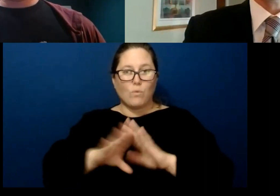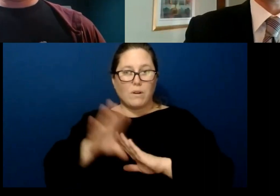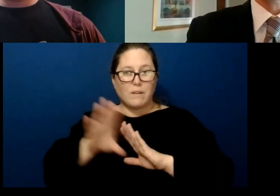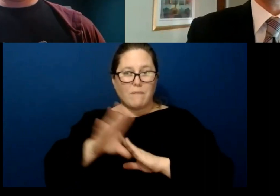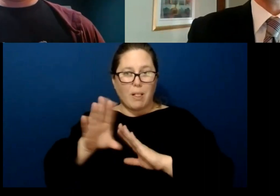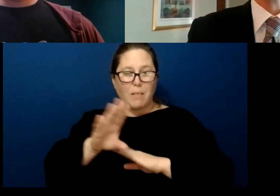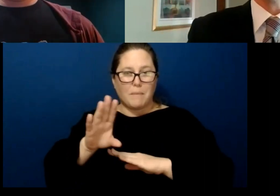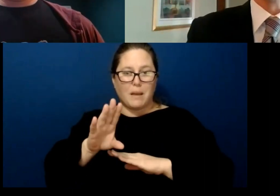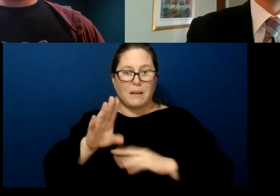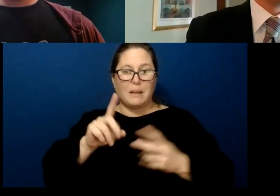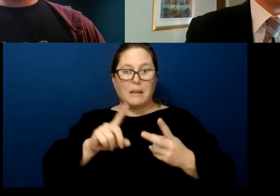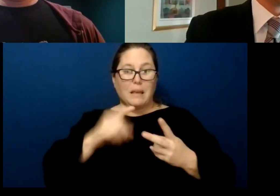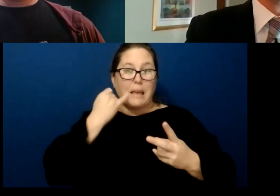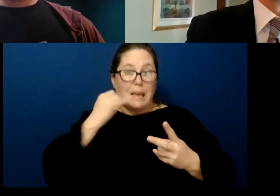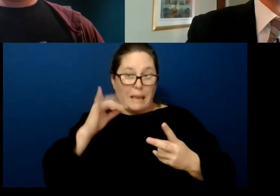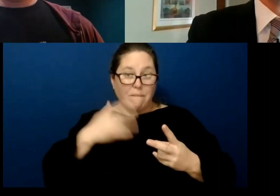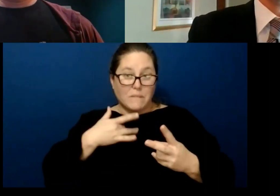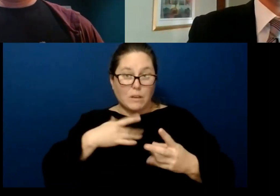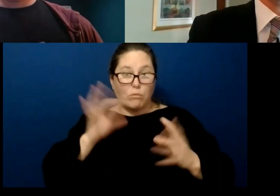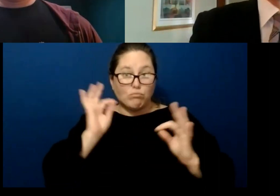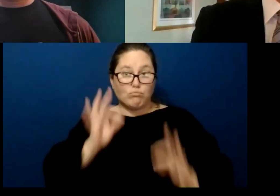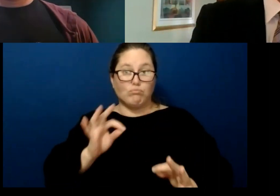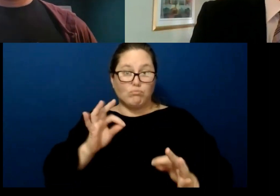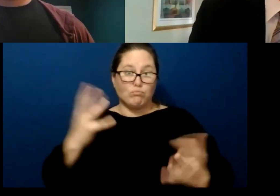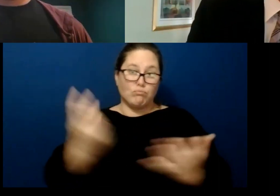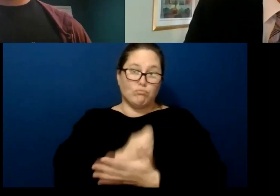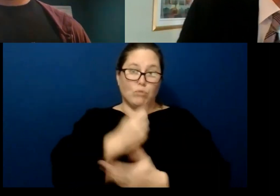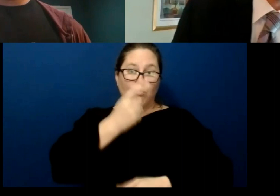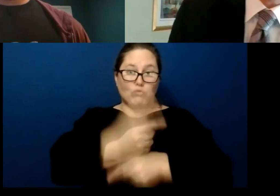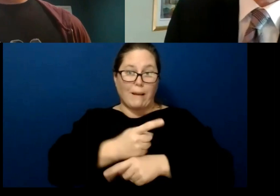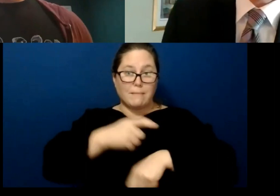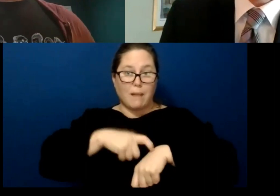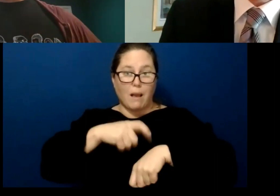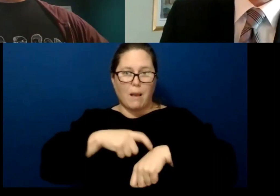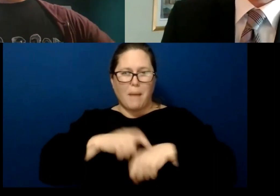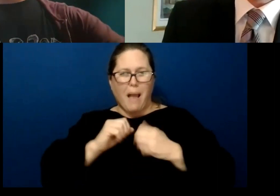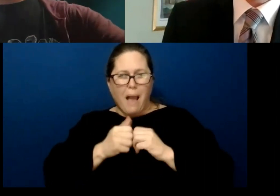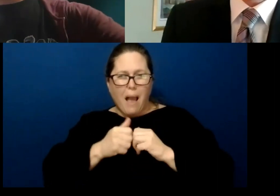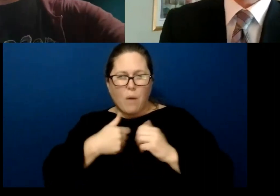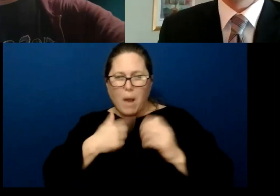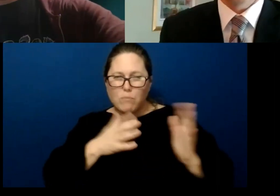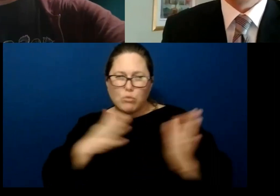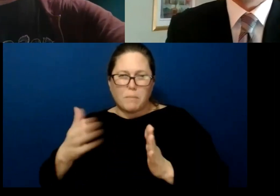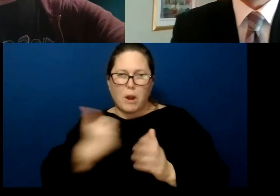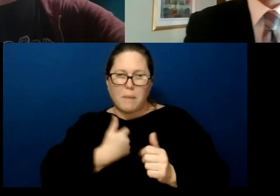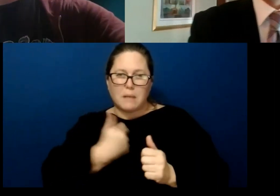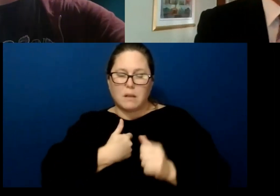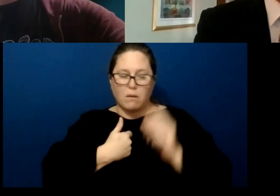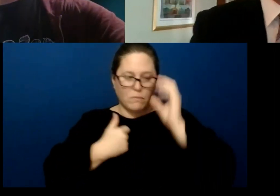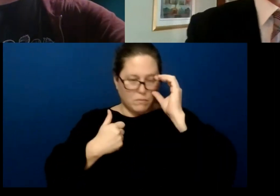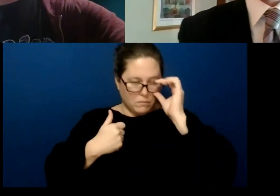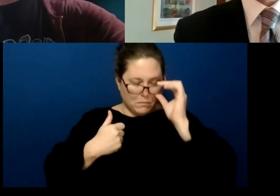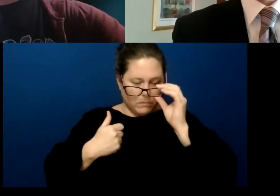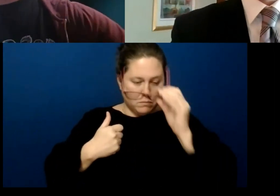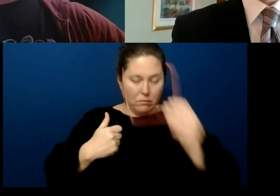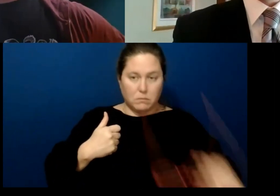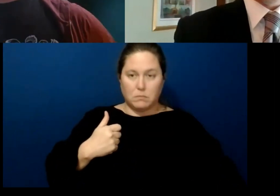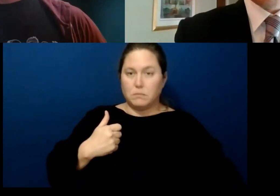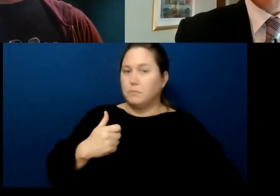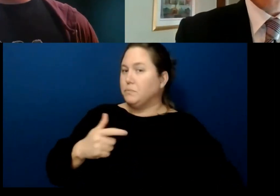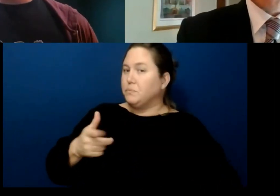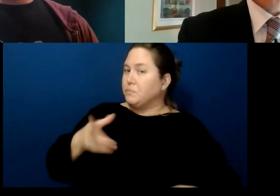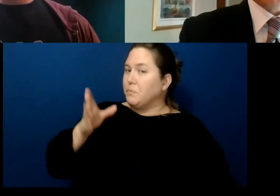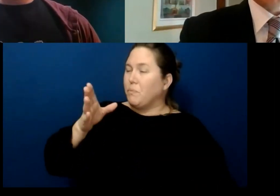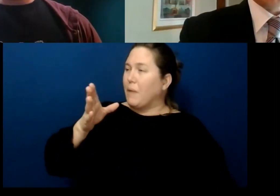time, how can I prepare myself to be an intern while in high school? Yeah, I would say it's never too early. If you know that you're interested